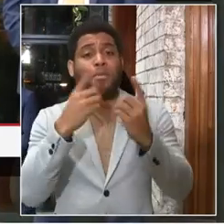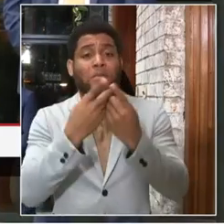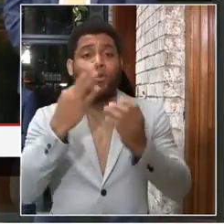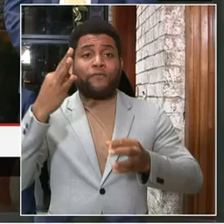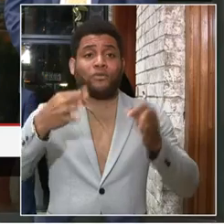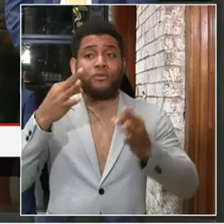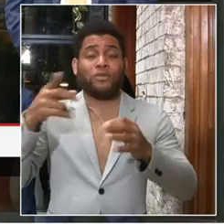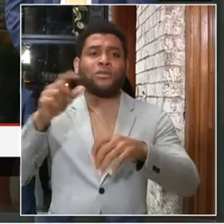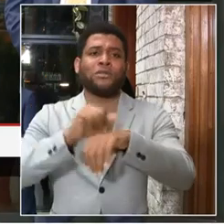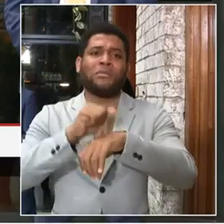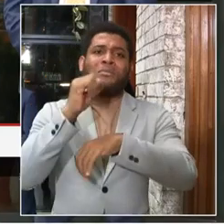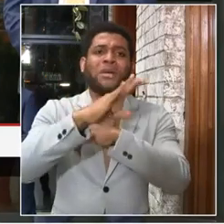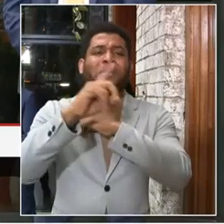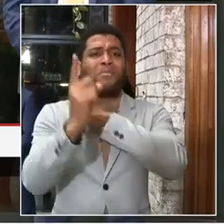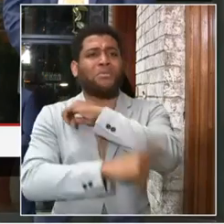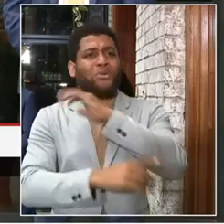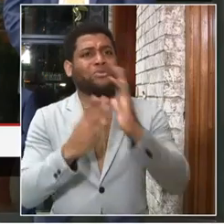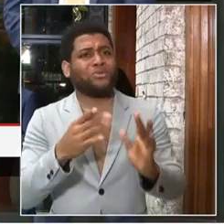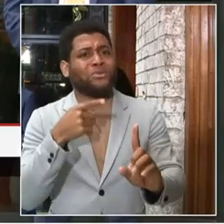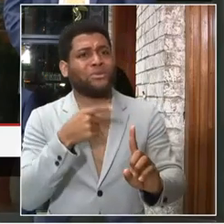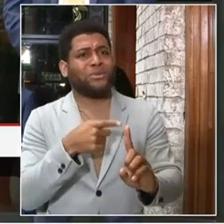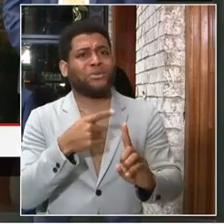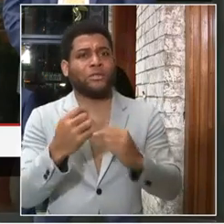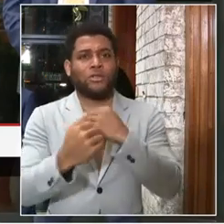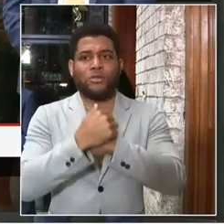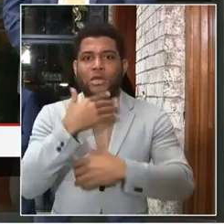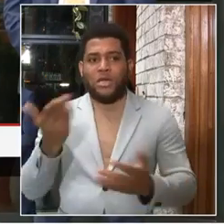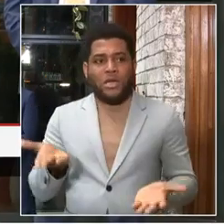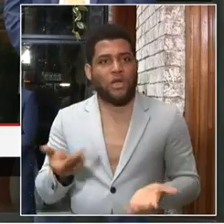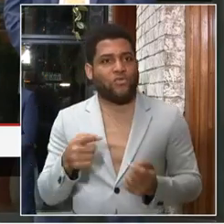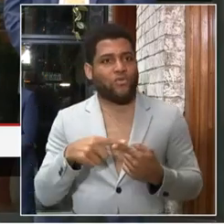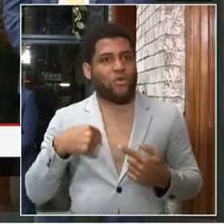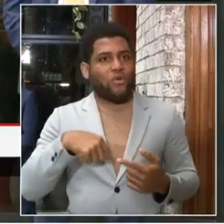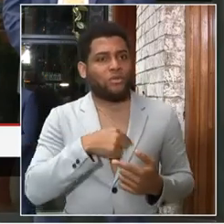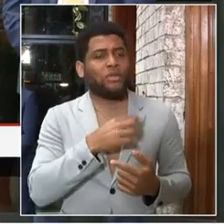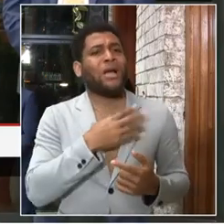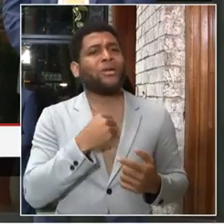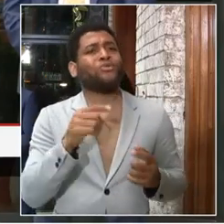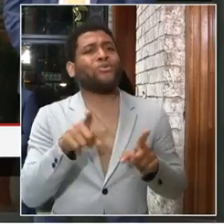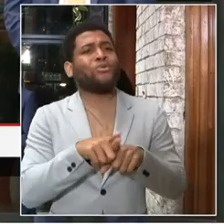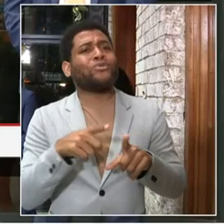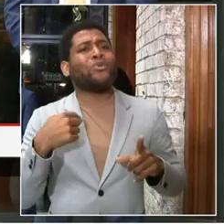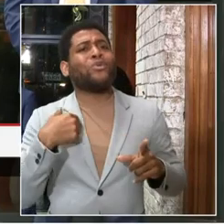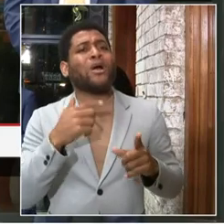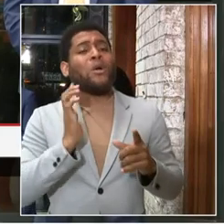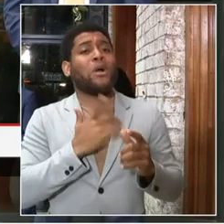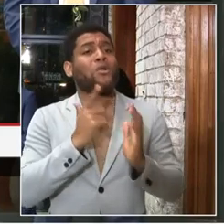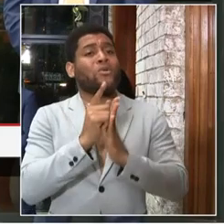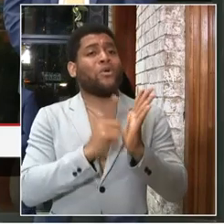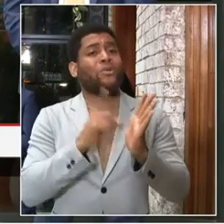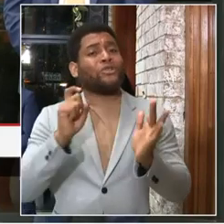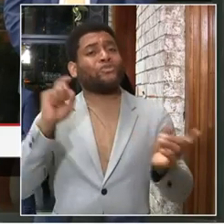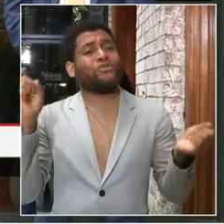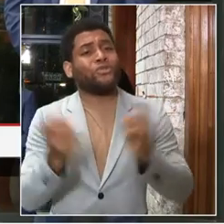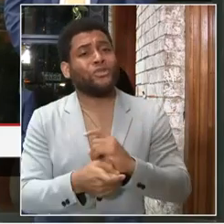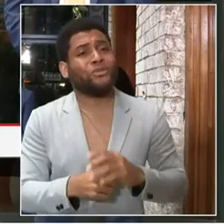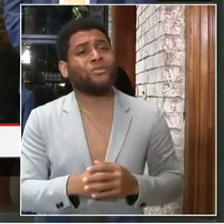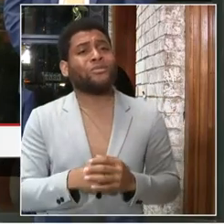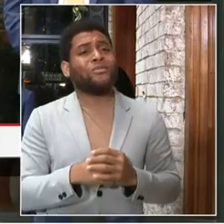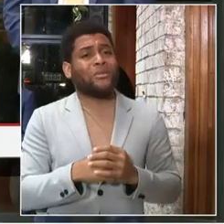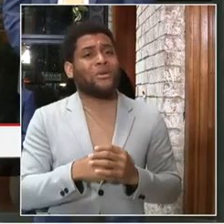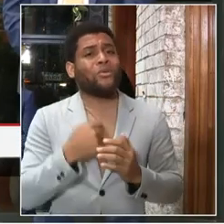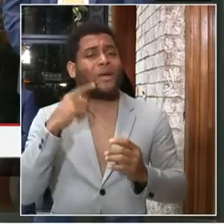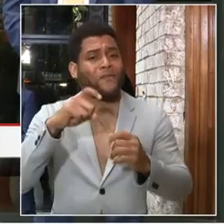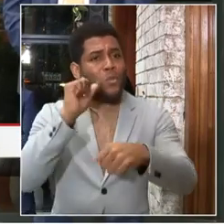prosecutors to us. And we also need to change some of our laws, and we're working hard to do that. We